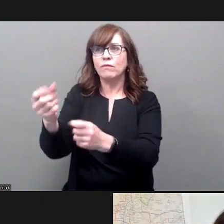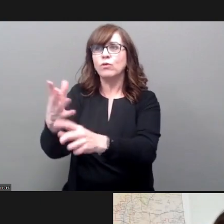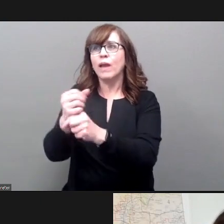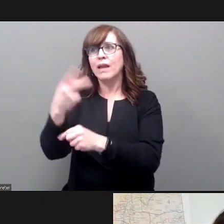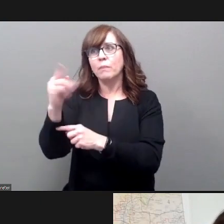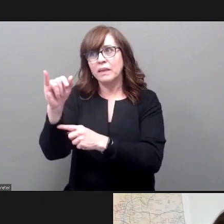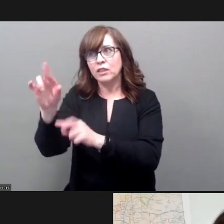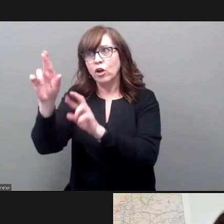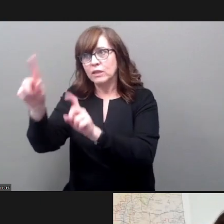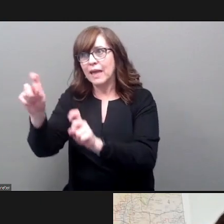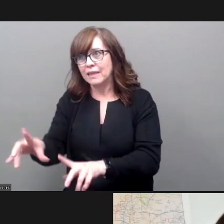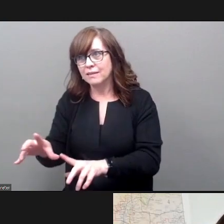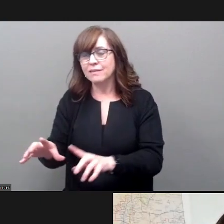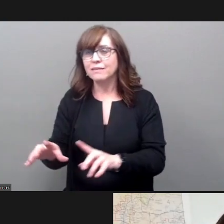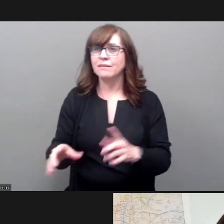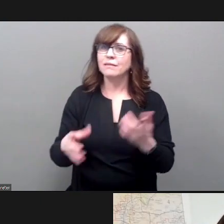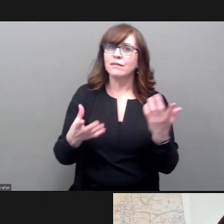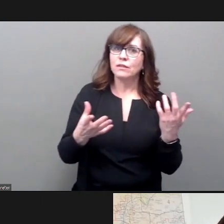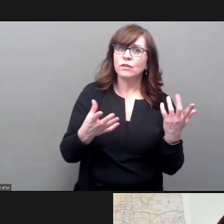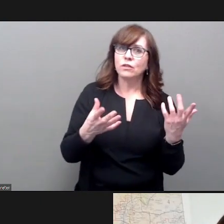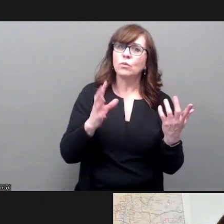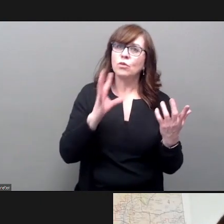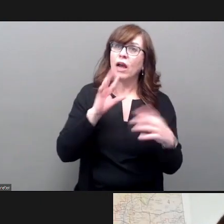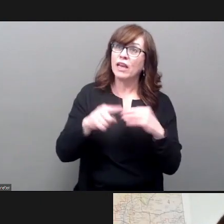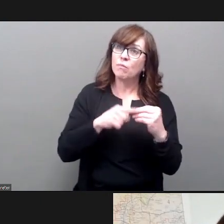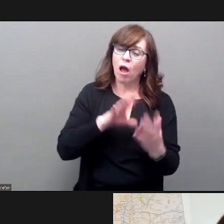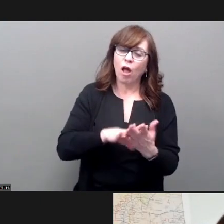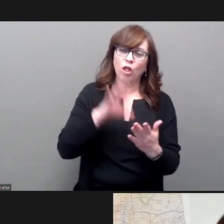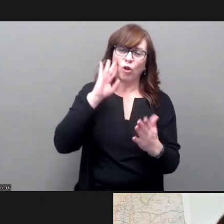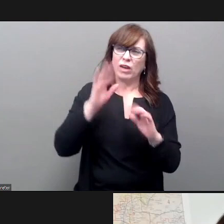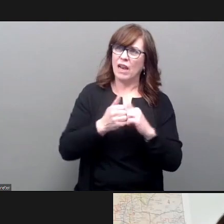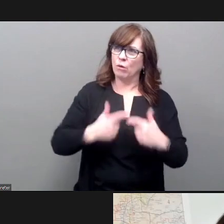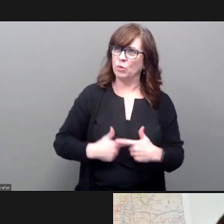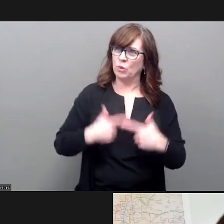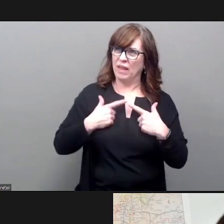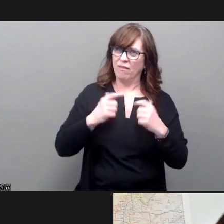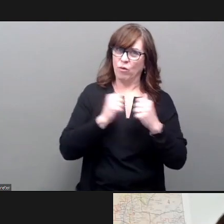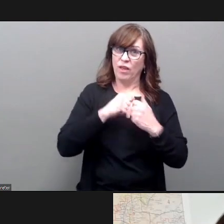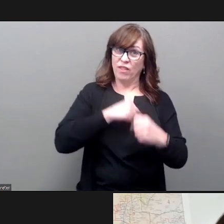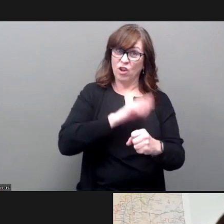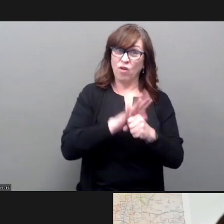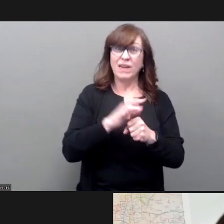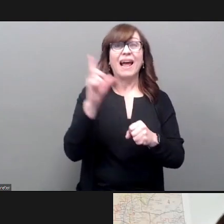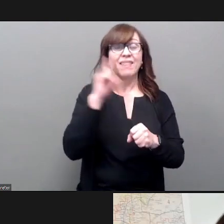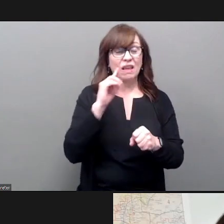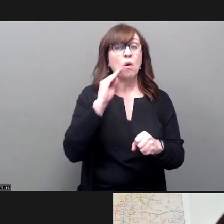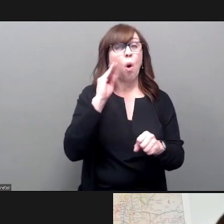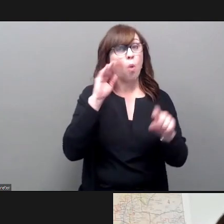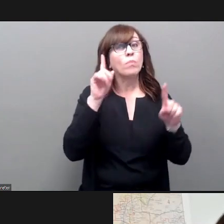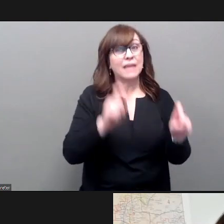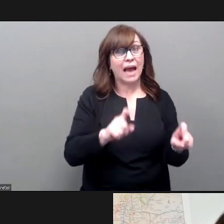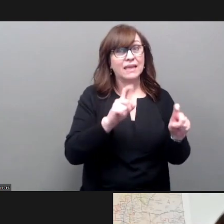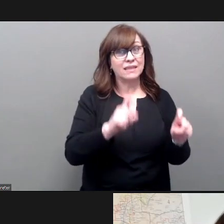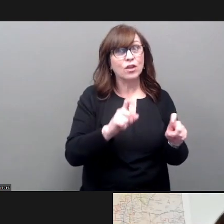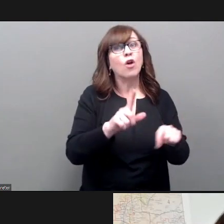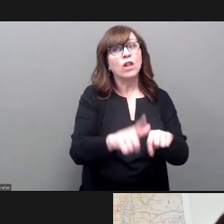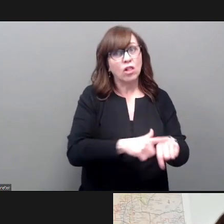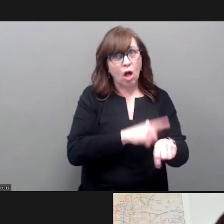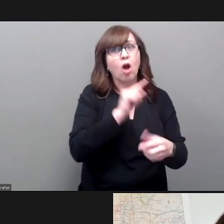so speaking of learning to live with COVID, I really think this is the long-term solution to test turnaround times.